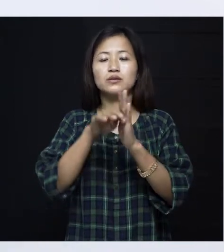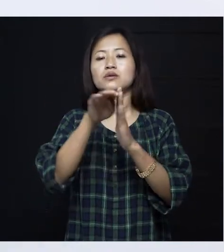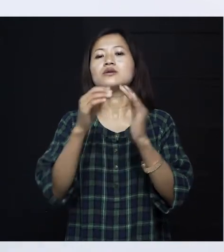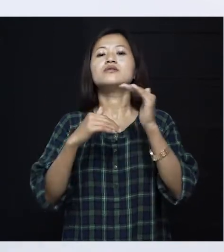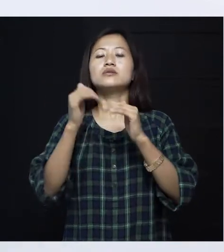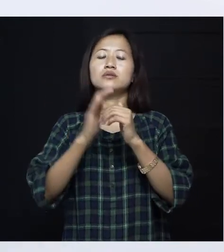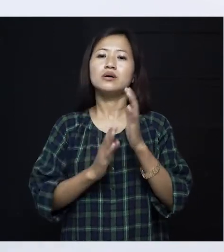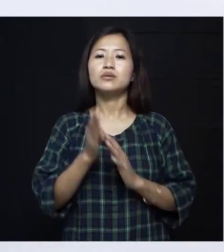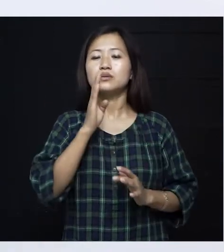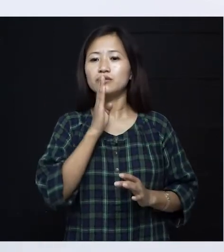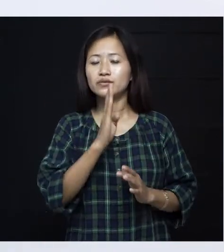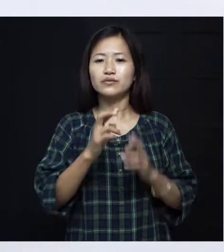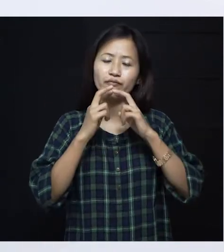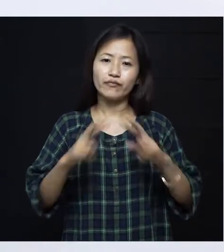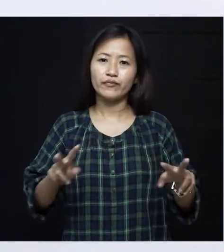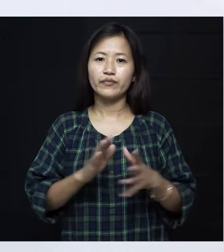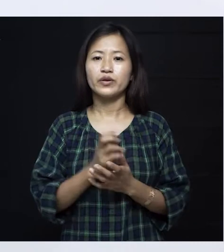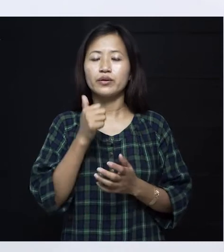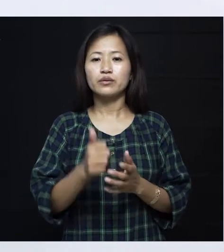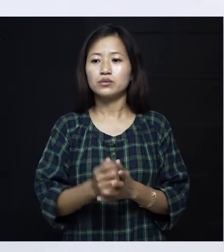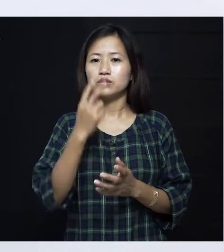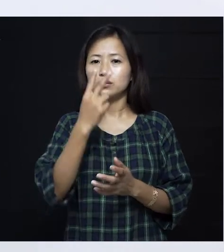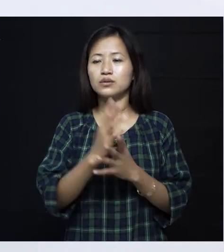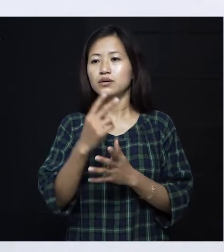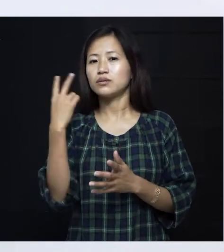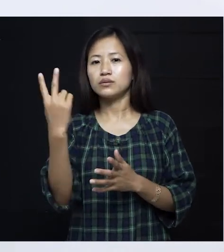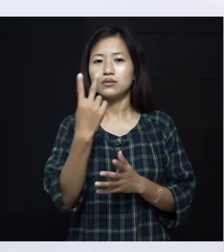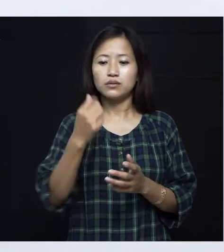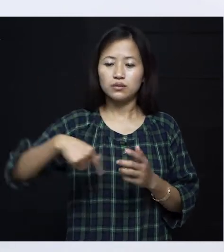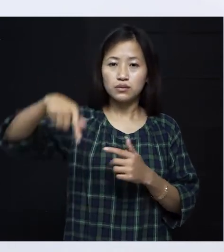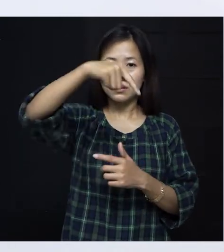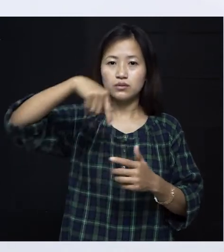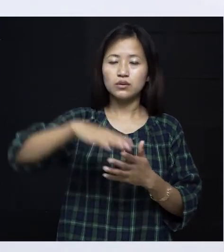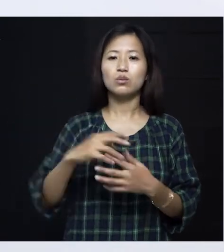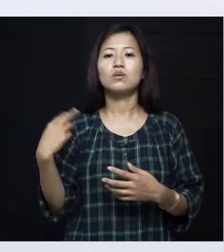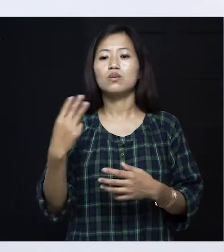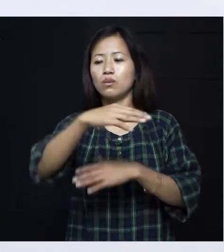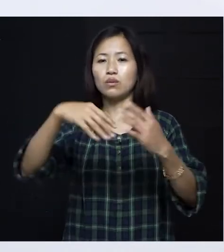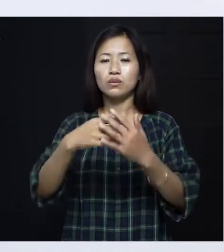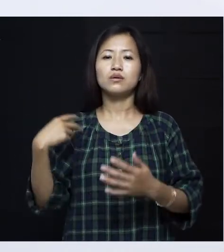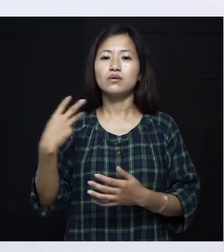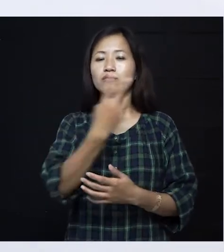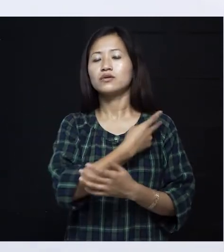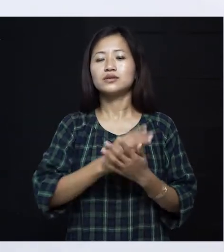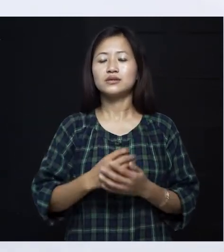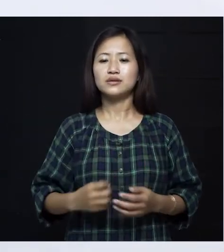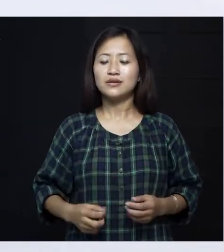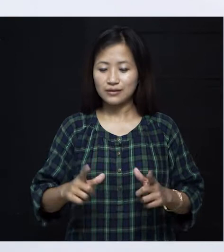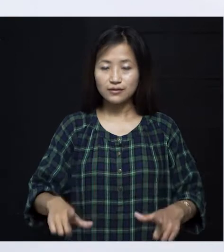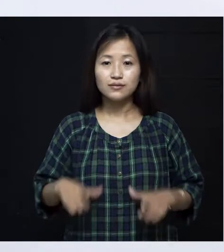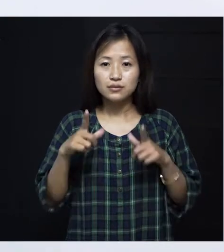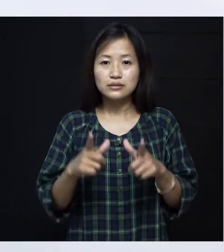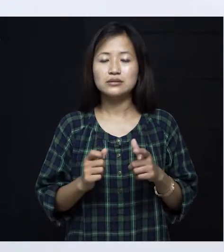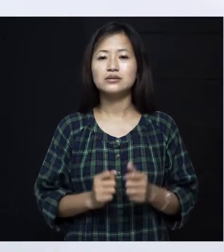because of that, now if you look around, you will find that all of us, okay, all of us, we are living an easy life,